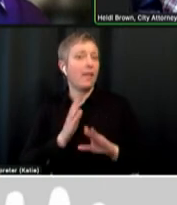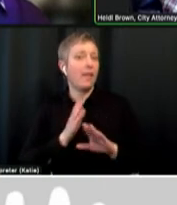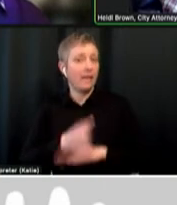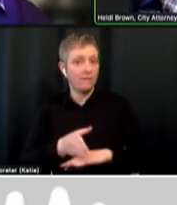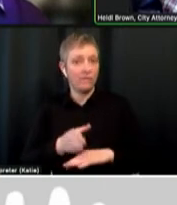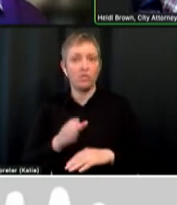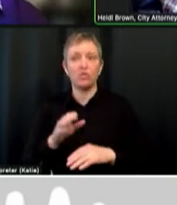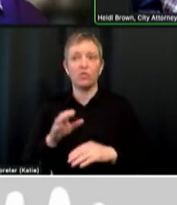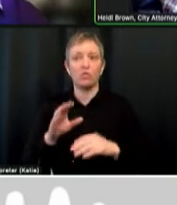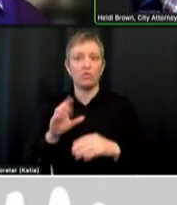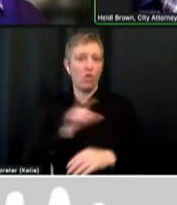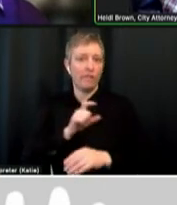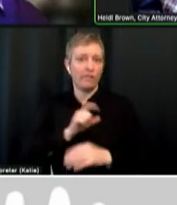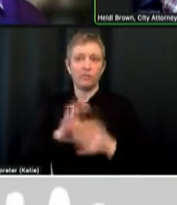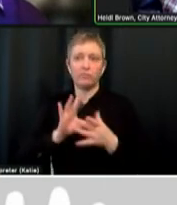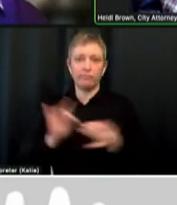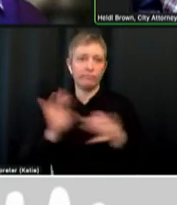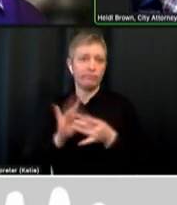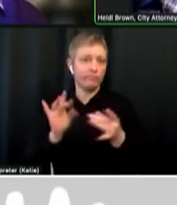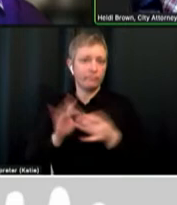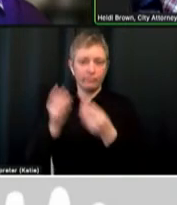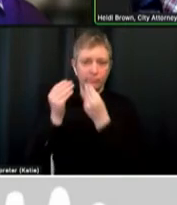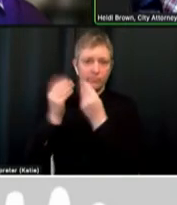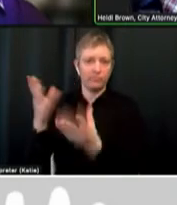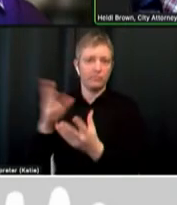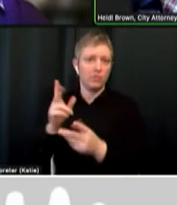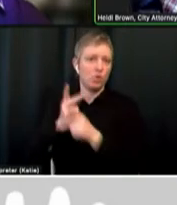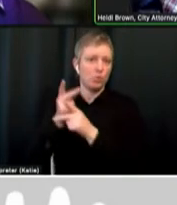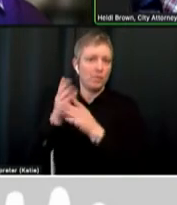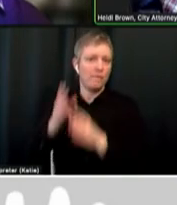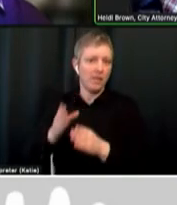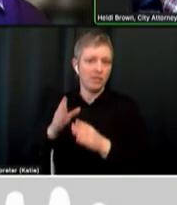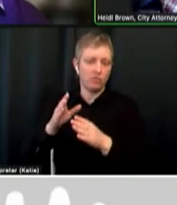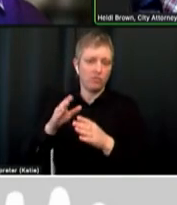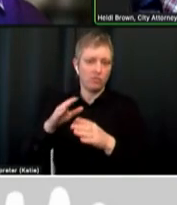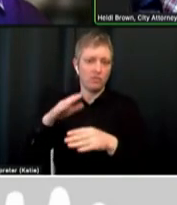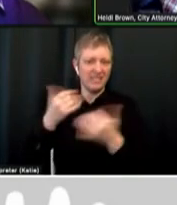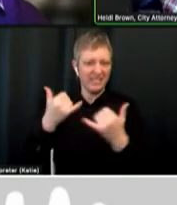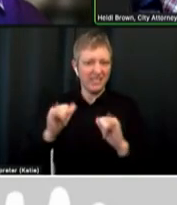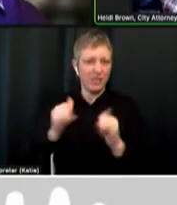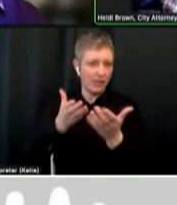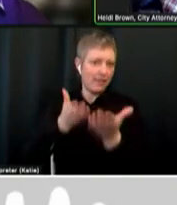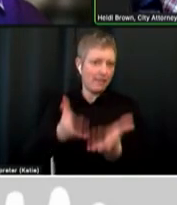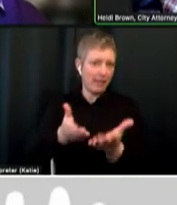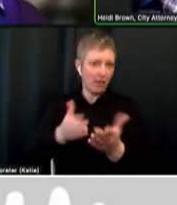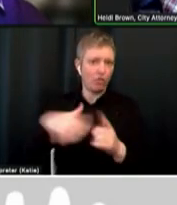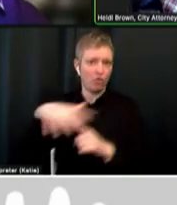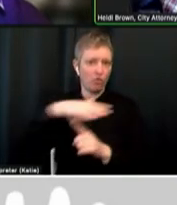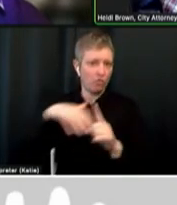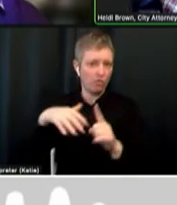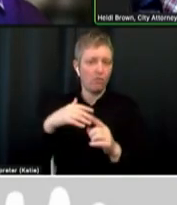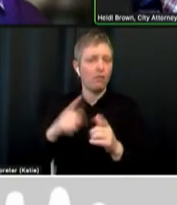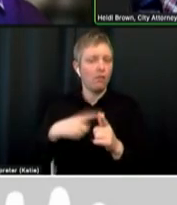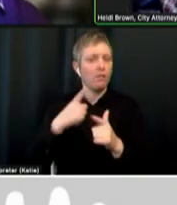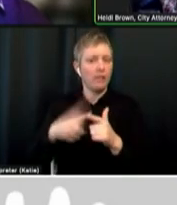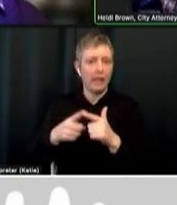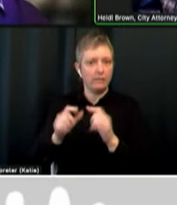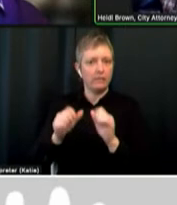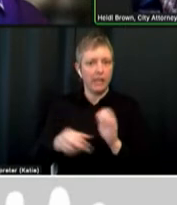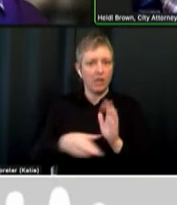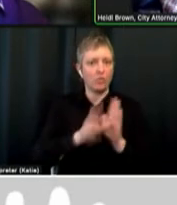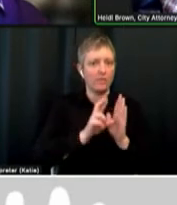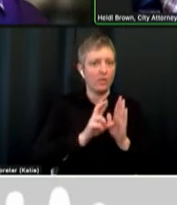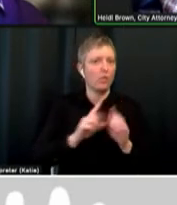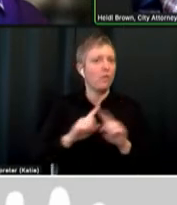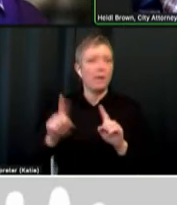candid account on scene to the supervisor, then they can review the footage and write their report, but they can't do it before. But